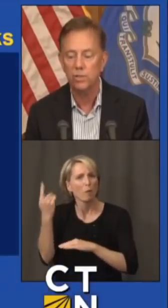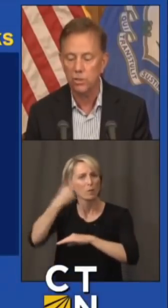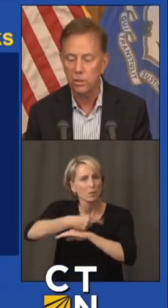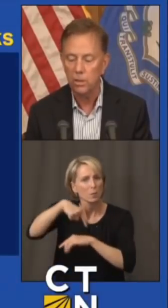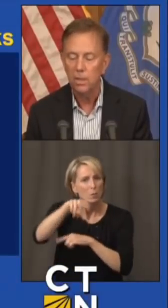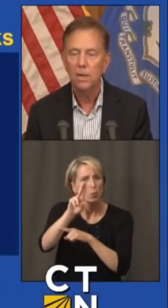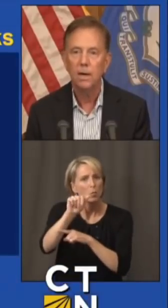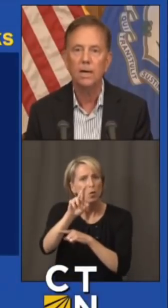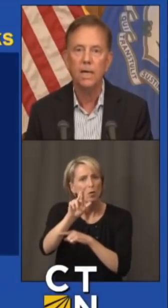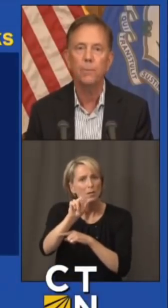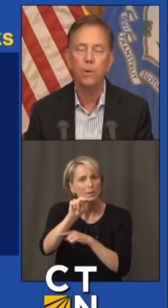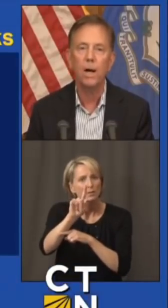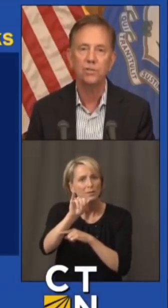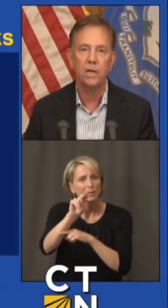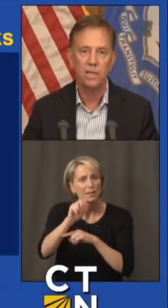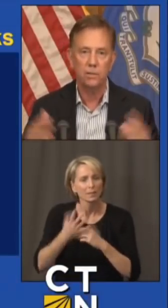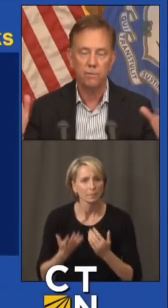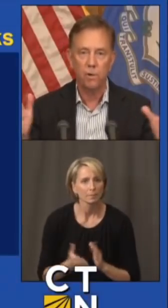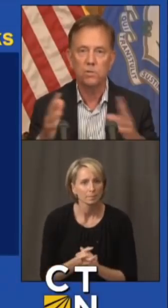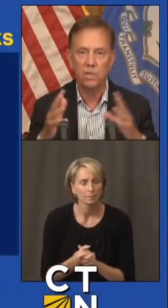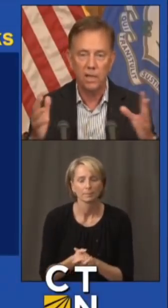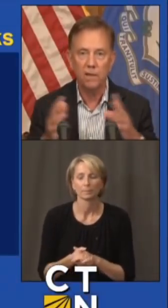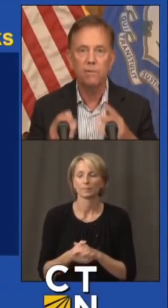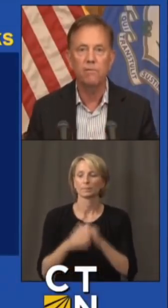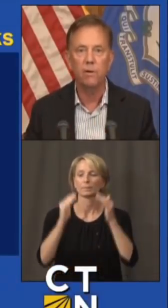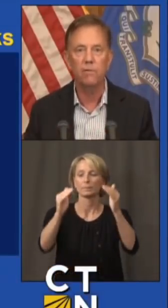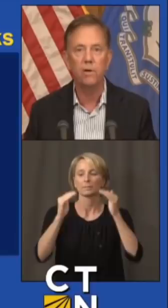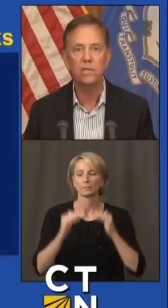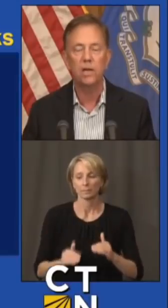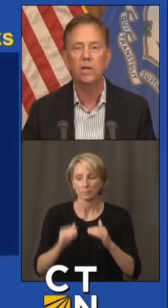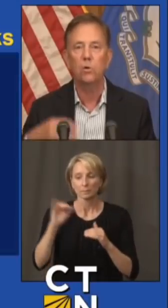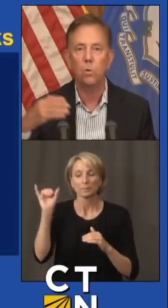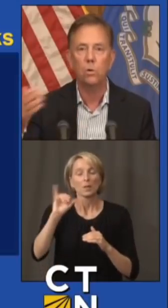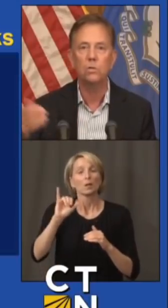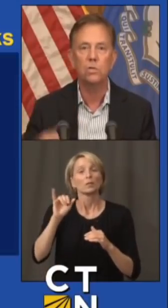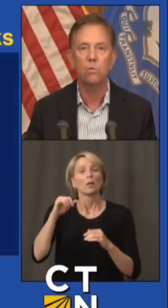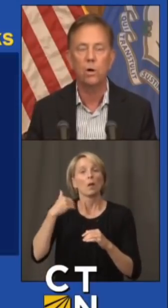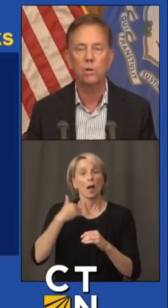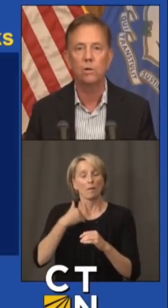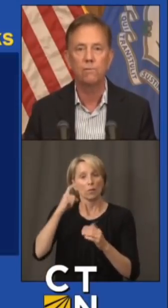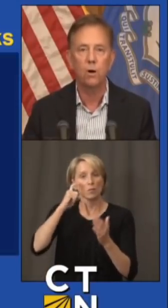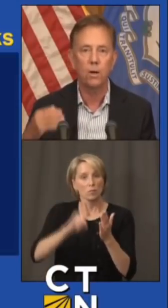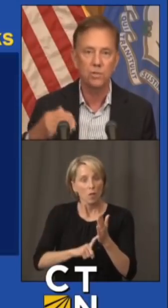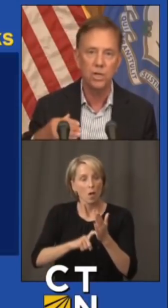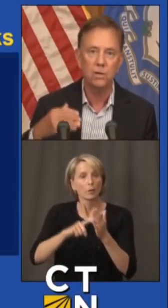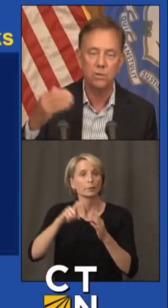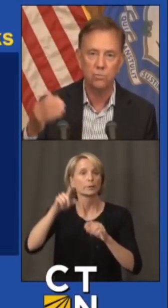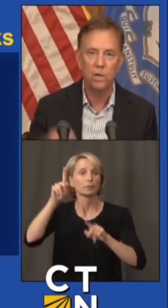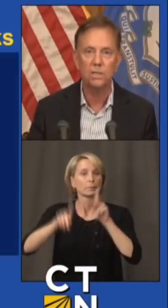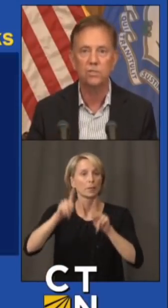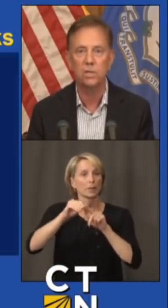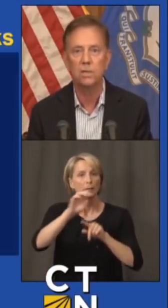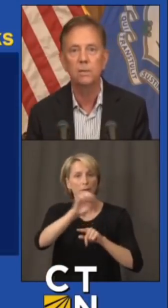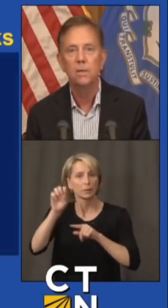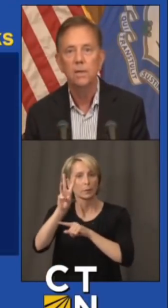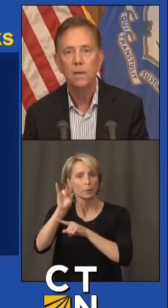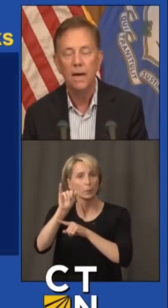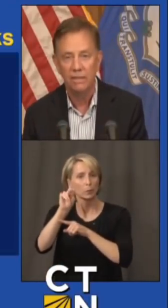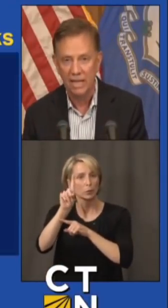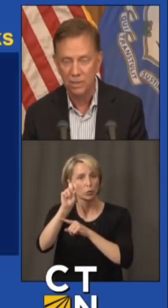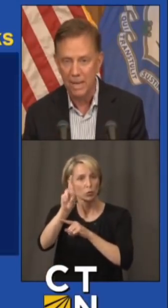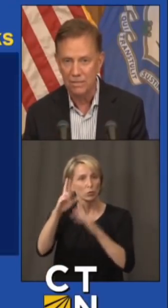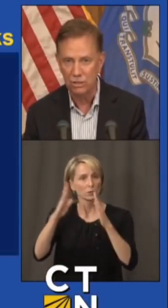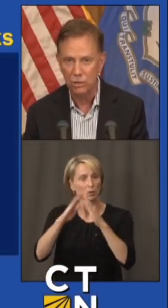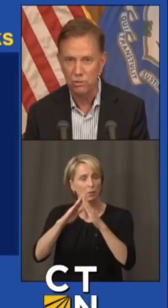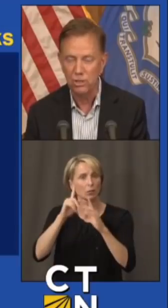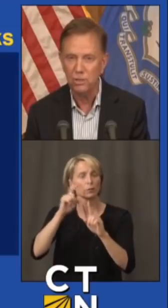East Windsor. Again, we watch that. These are folks, they live in very, very tight quarters. They're working on farms here as well as, I